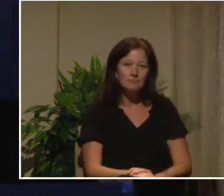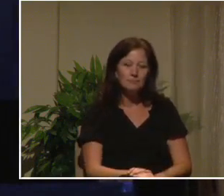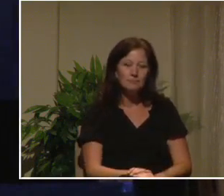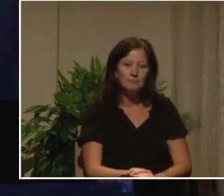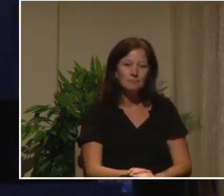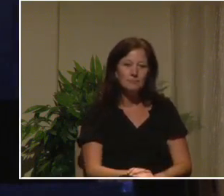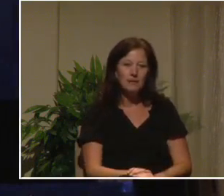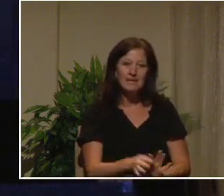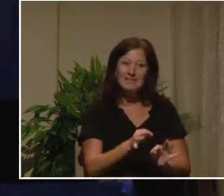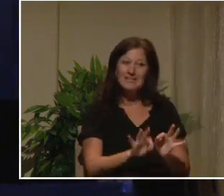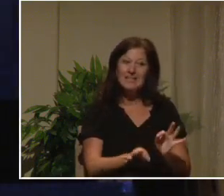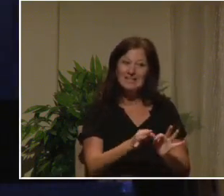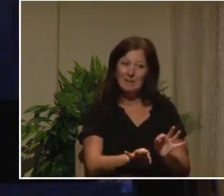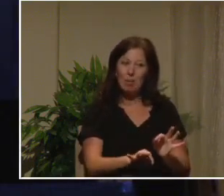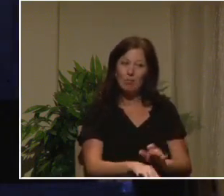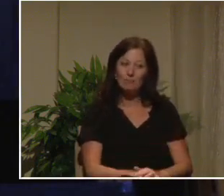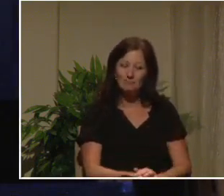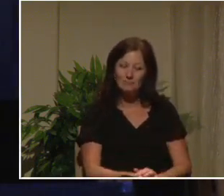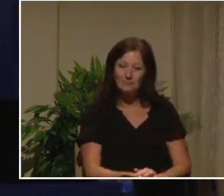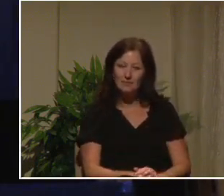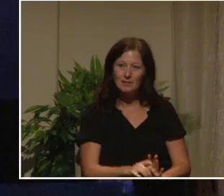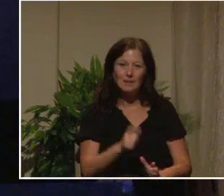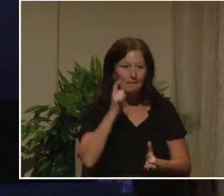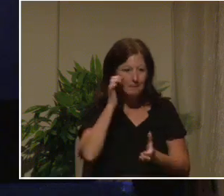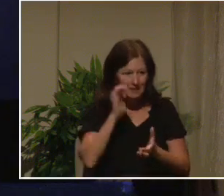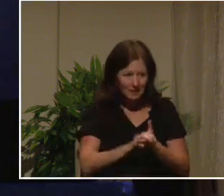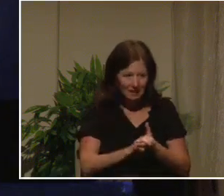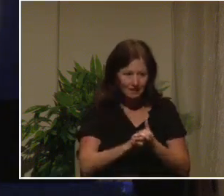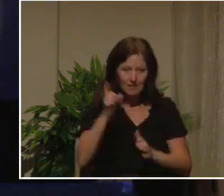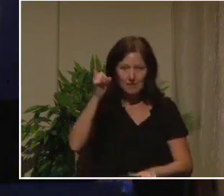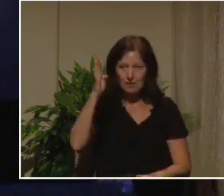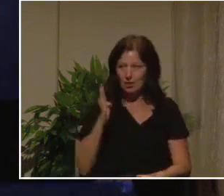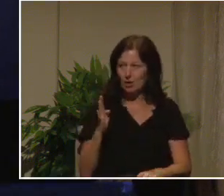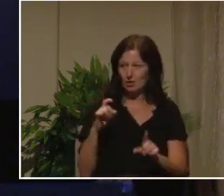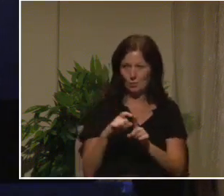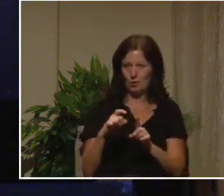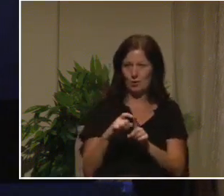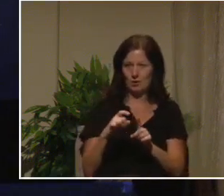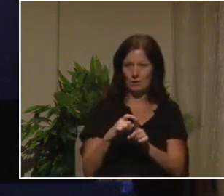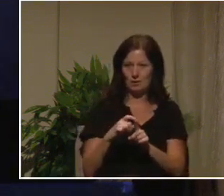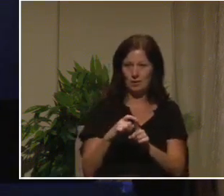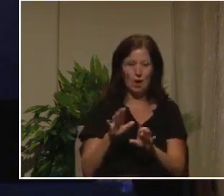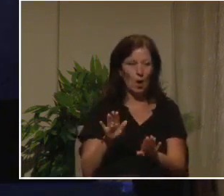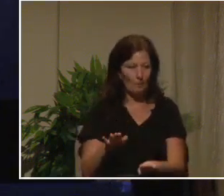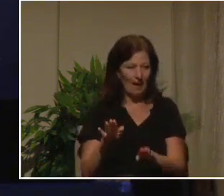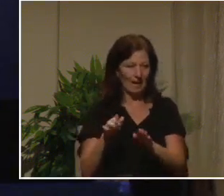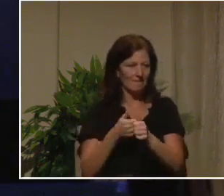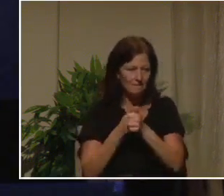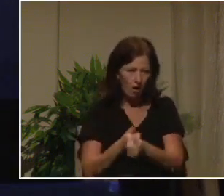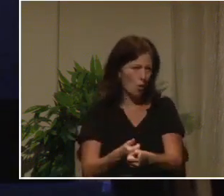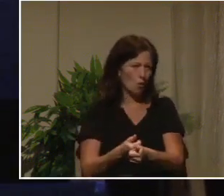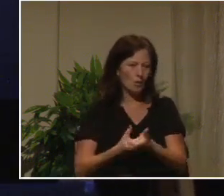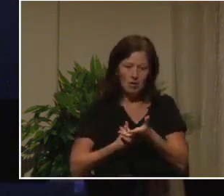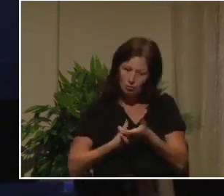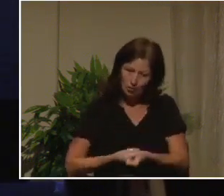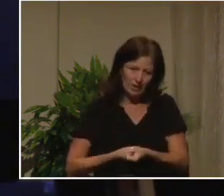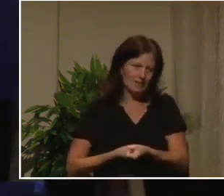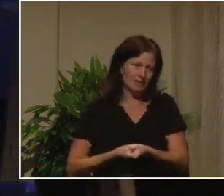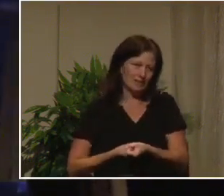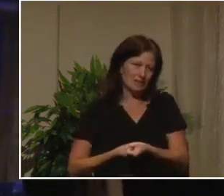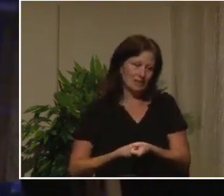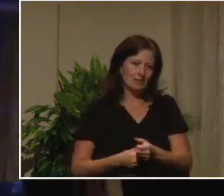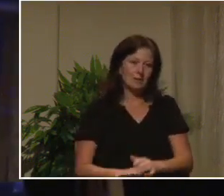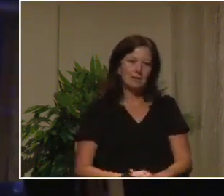is the simple step of believing God's word and obeying it, trusting him.